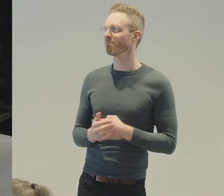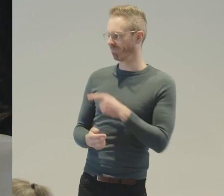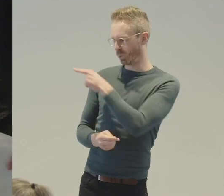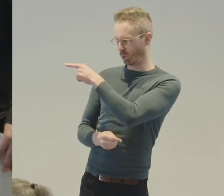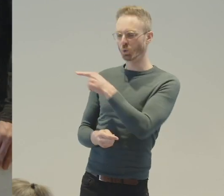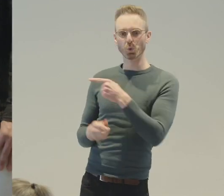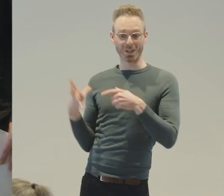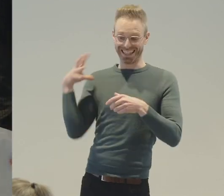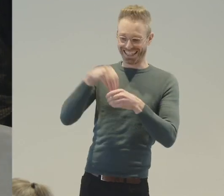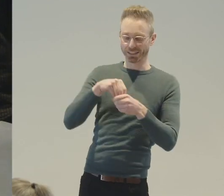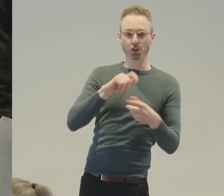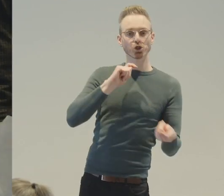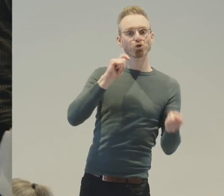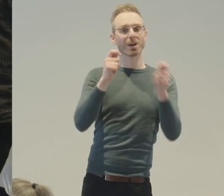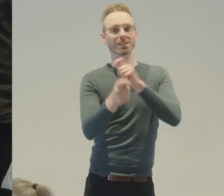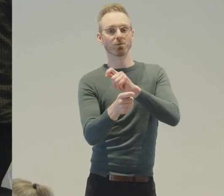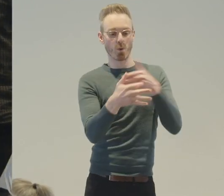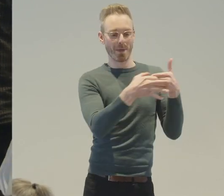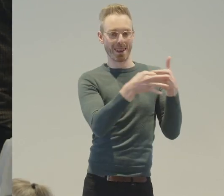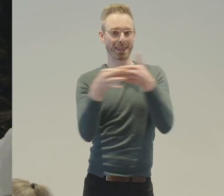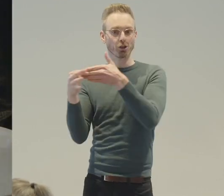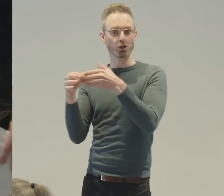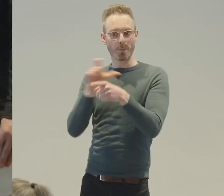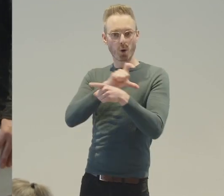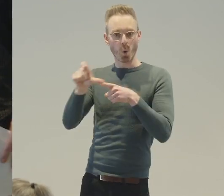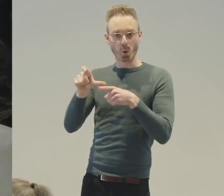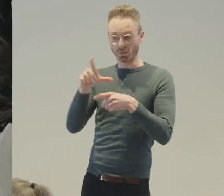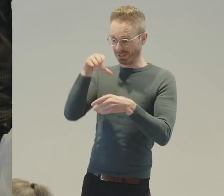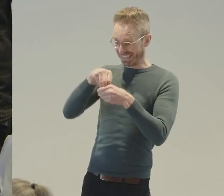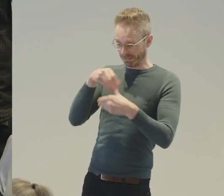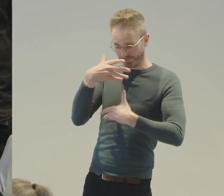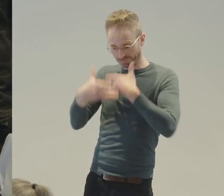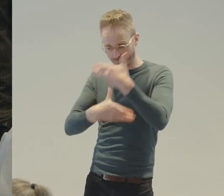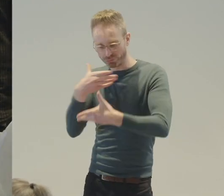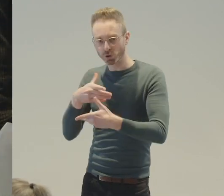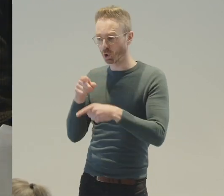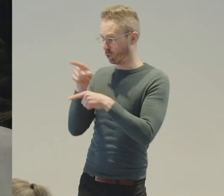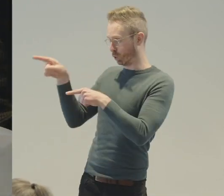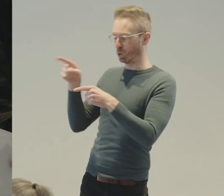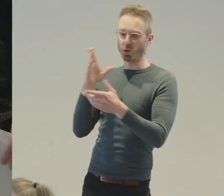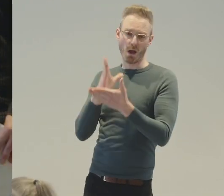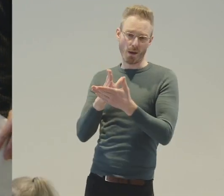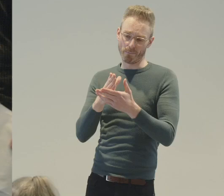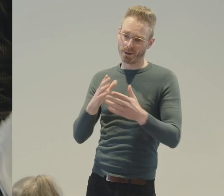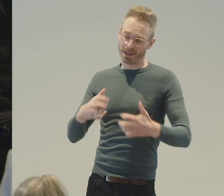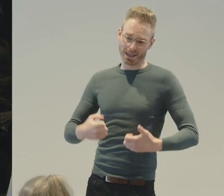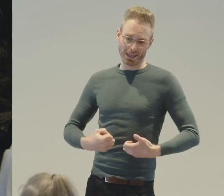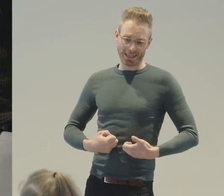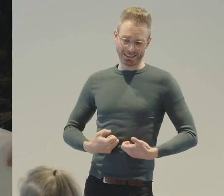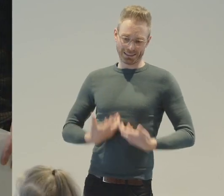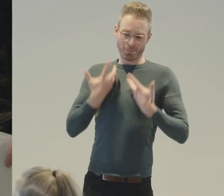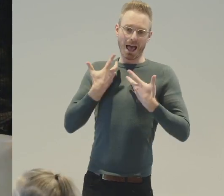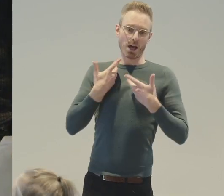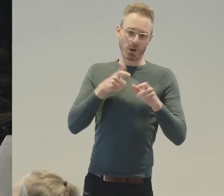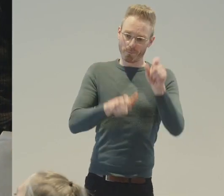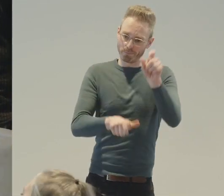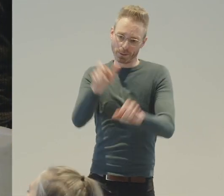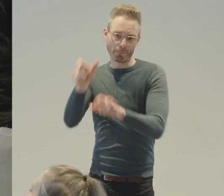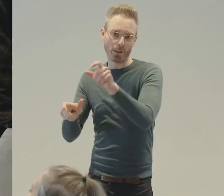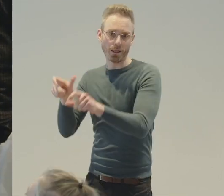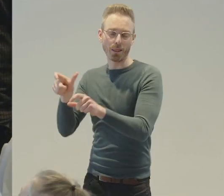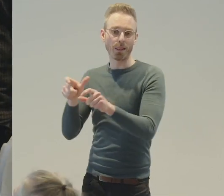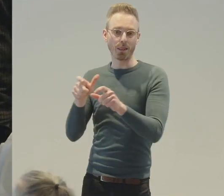Transform Leadership Programme. Definitely in the evaluation that we ran on at the end of the programme, everyone looked up to you, Paul,